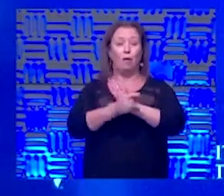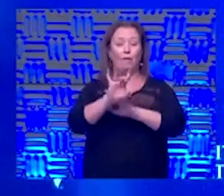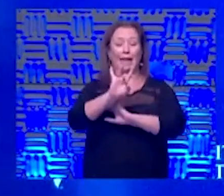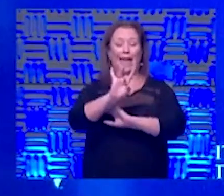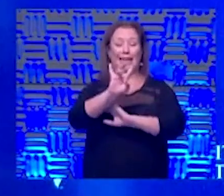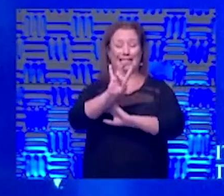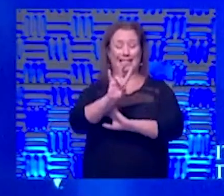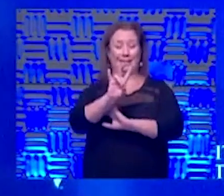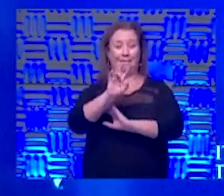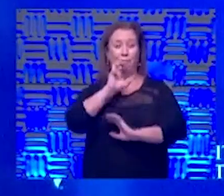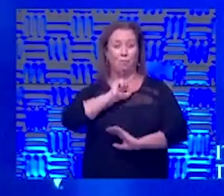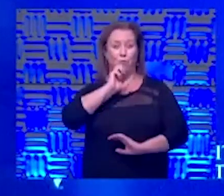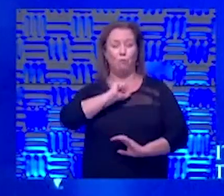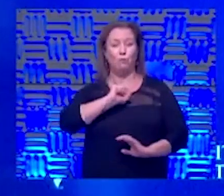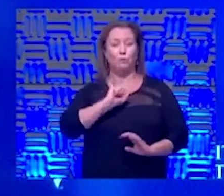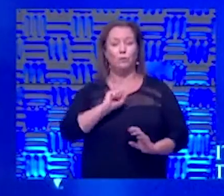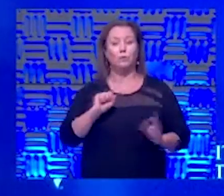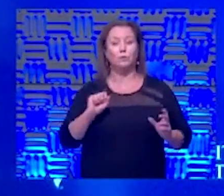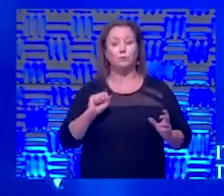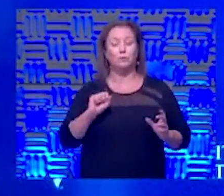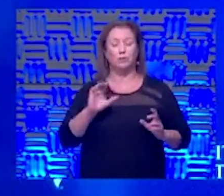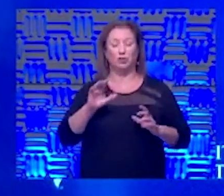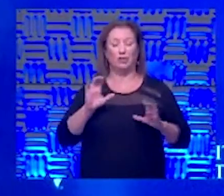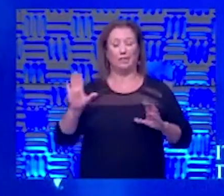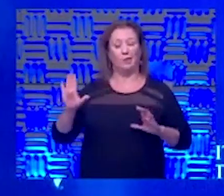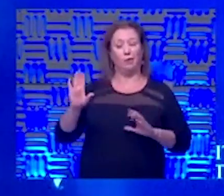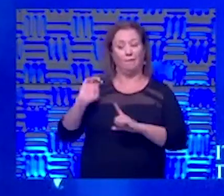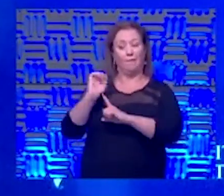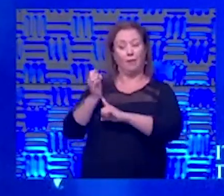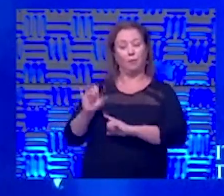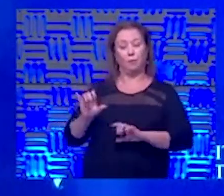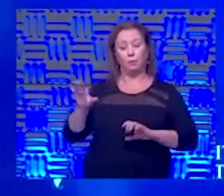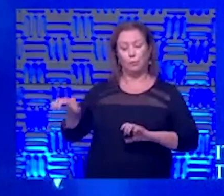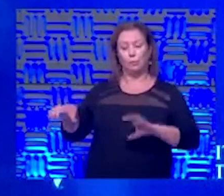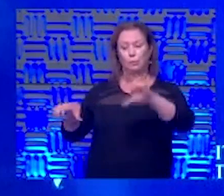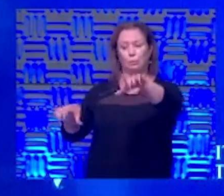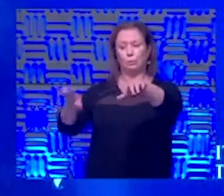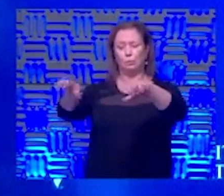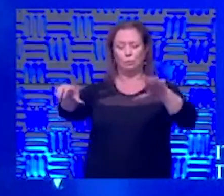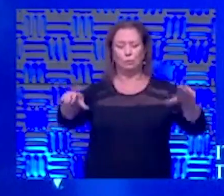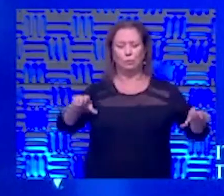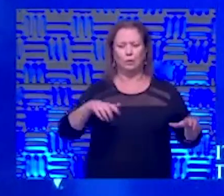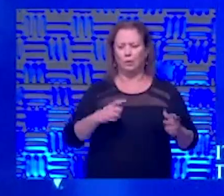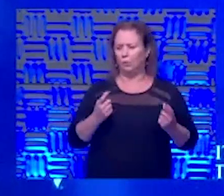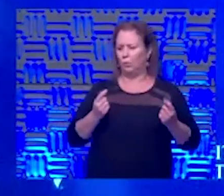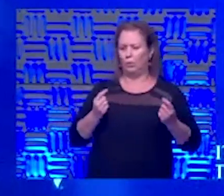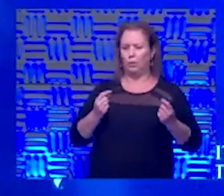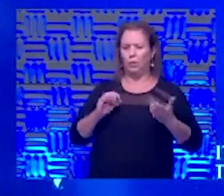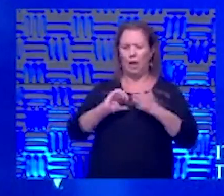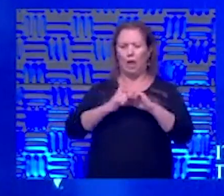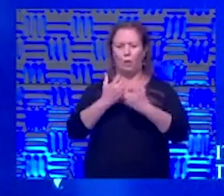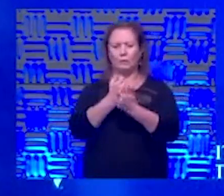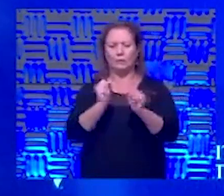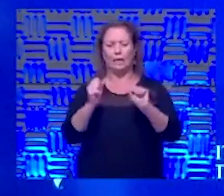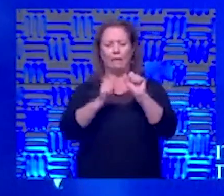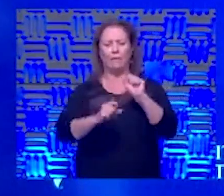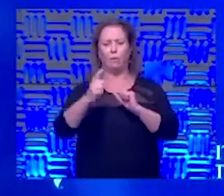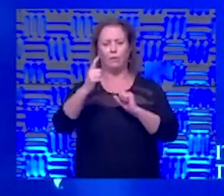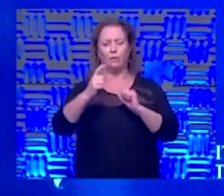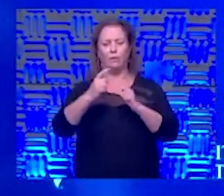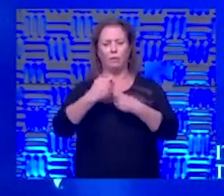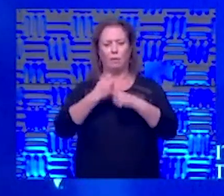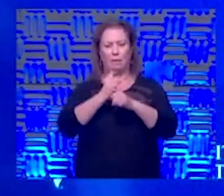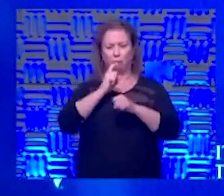wife's mom is 87 years old, and she's in a bubble. So we're trying to figure out what do we do to keep everybody safe here? Should I just make people